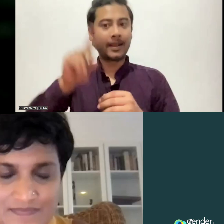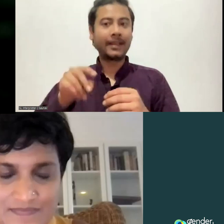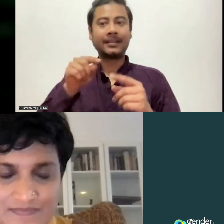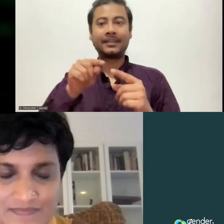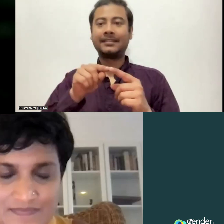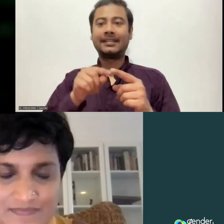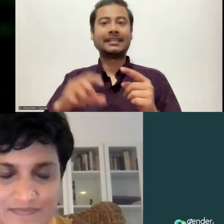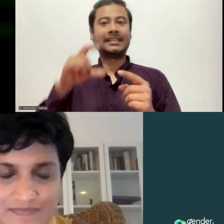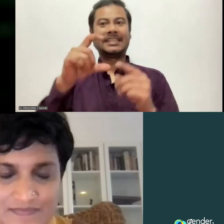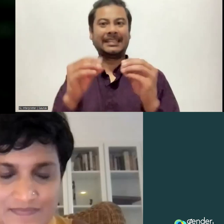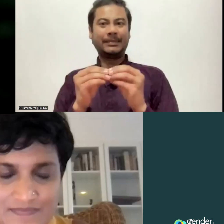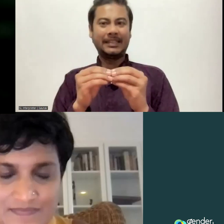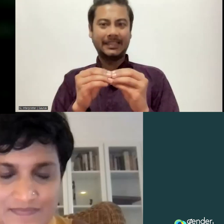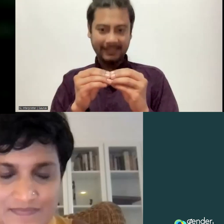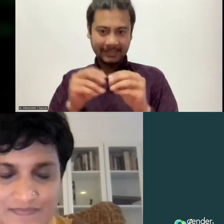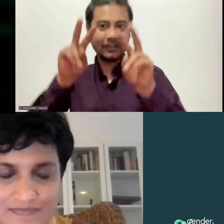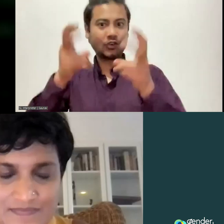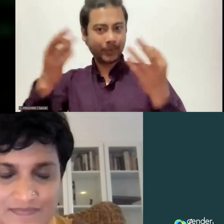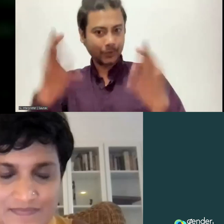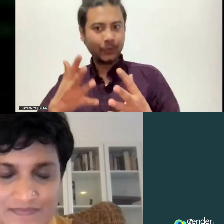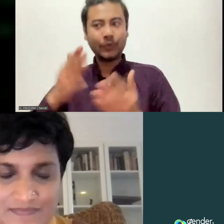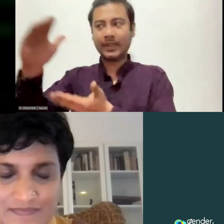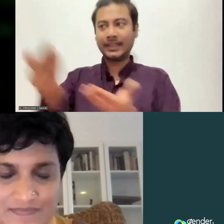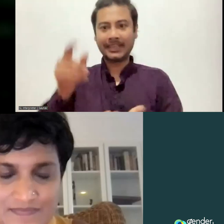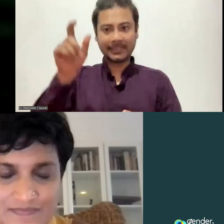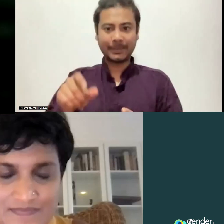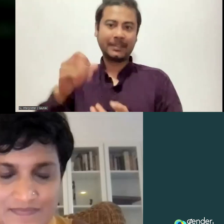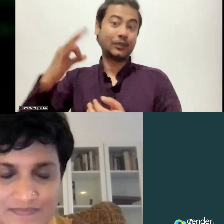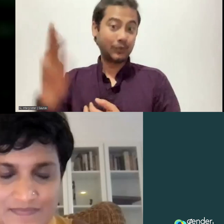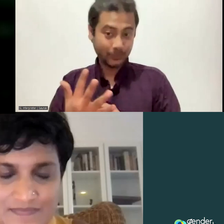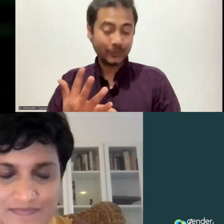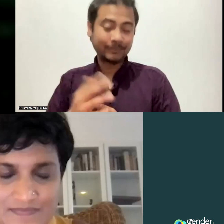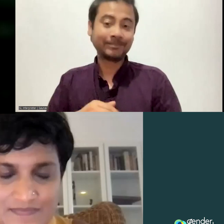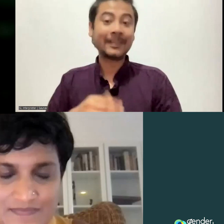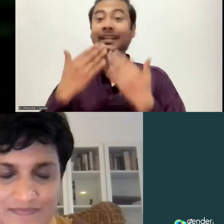theme and with a new speaker. So once again, thank you to everyone and see you